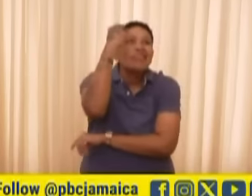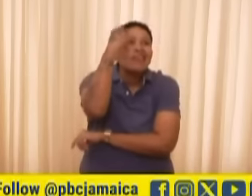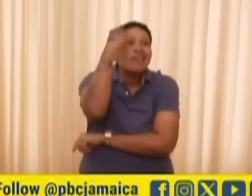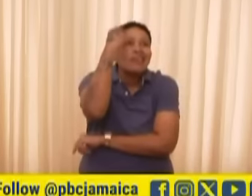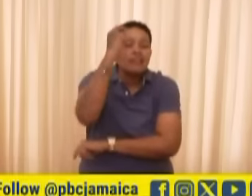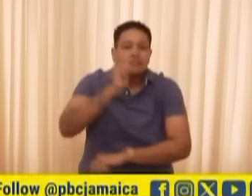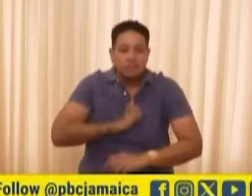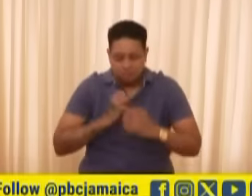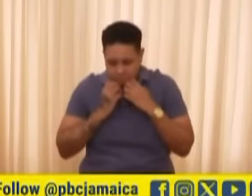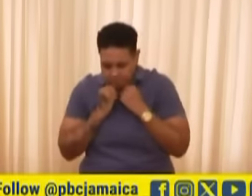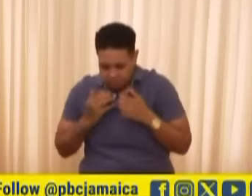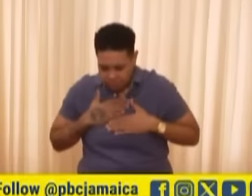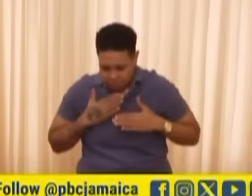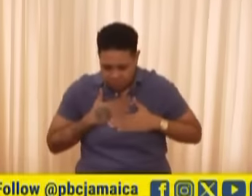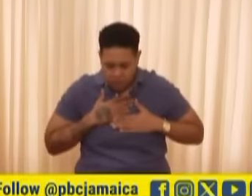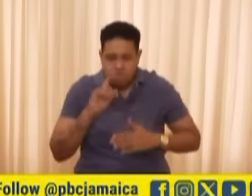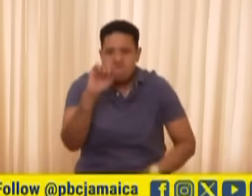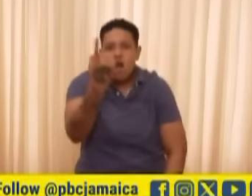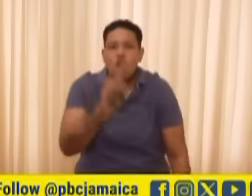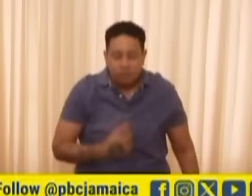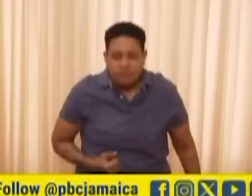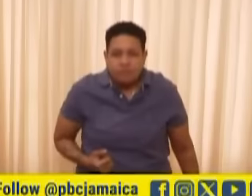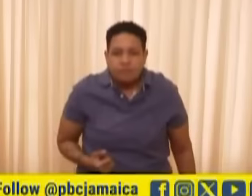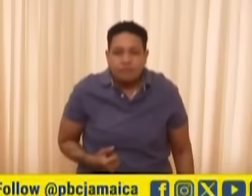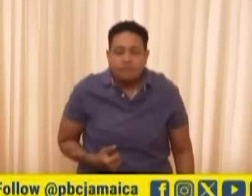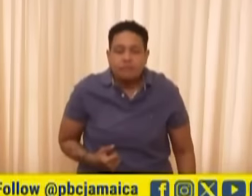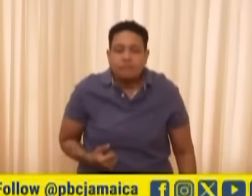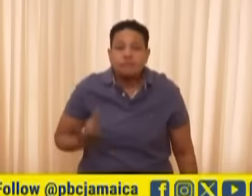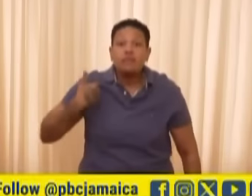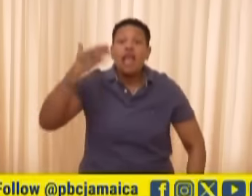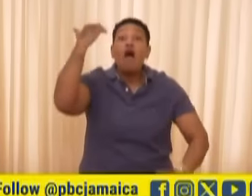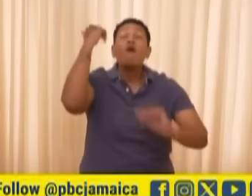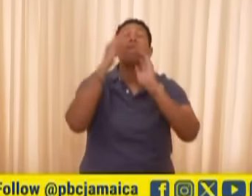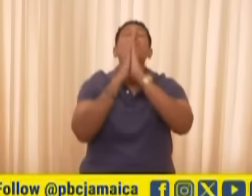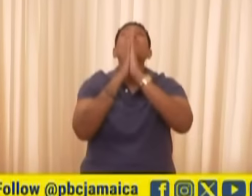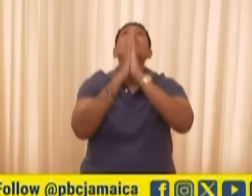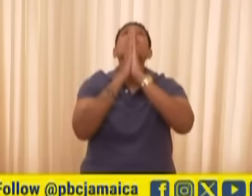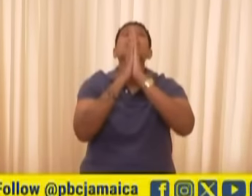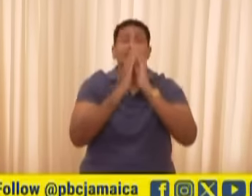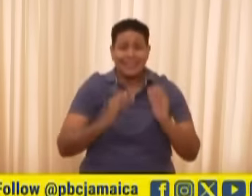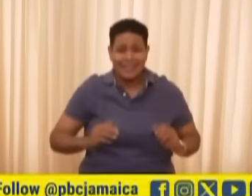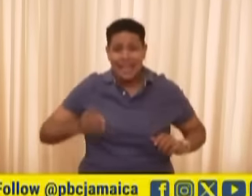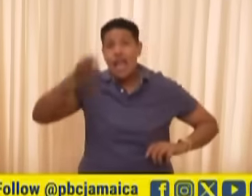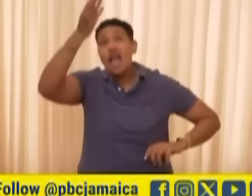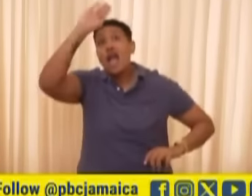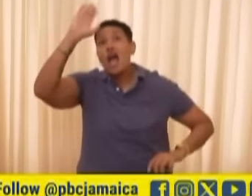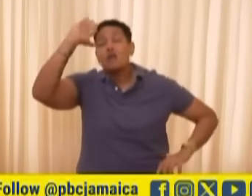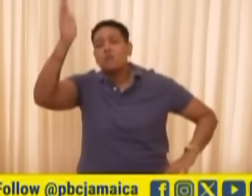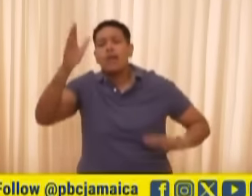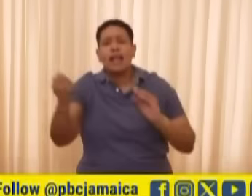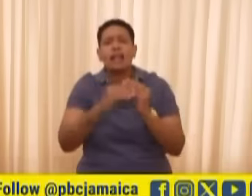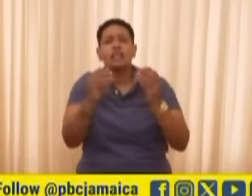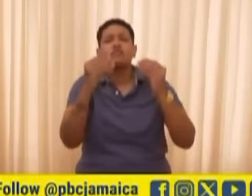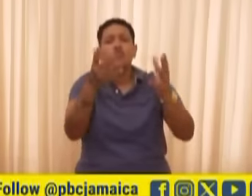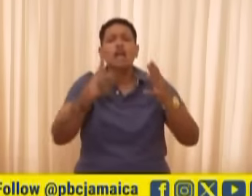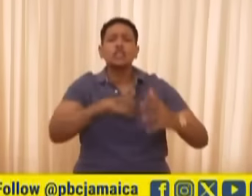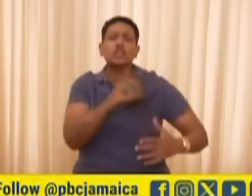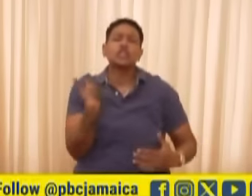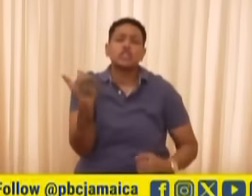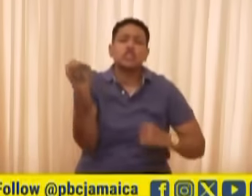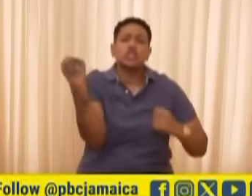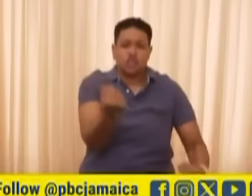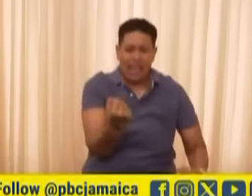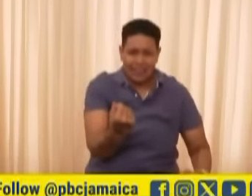about themselves first. I hope and pray that God will grant us the